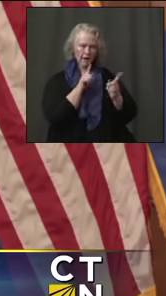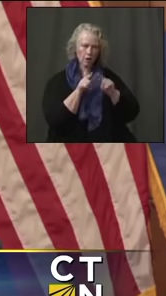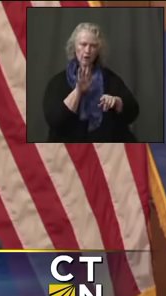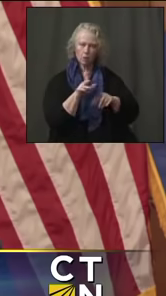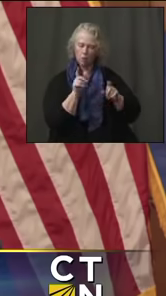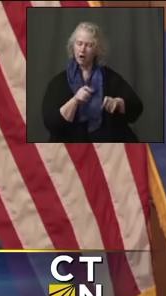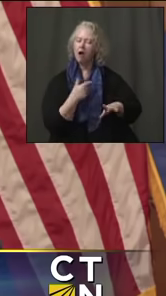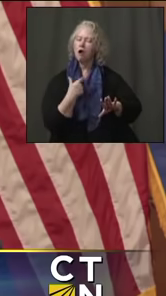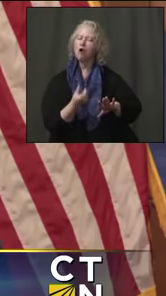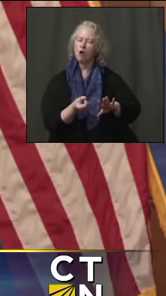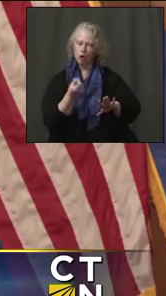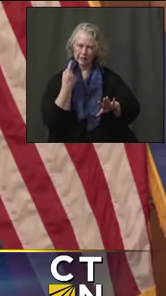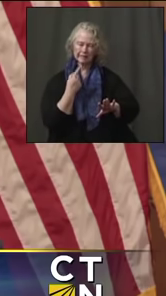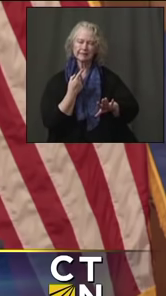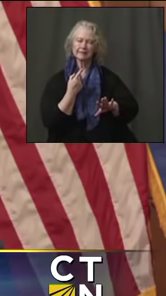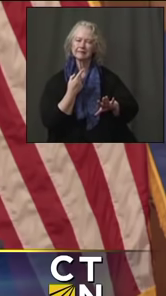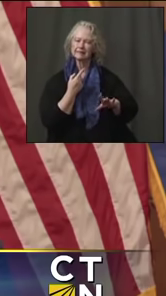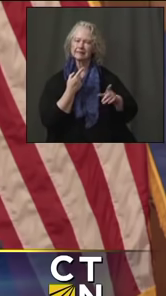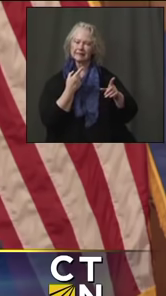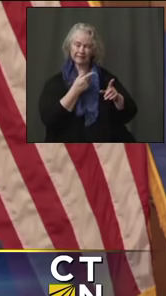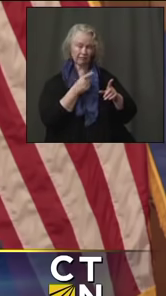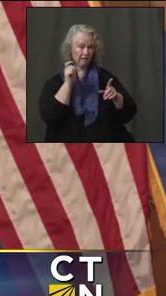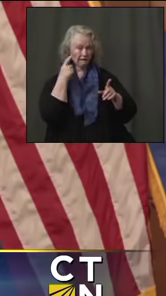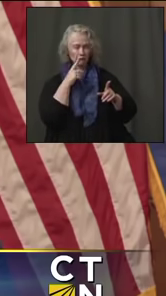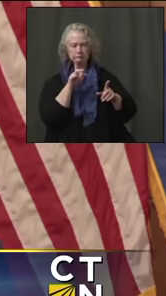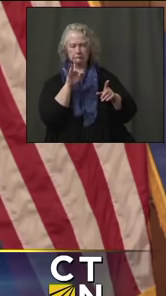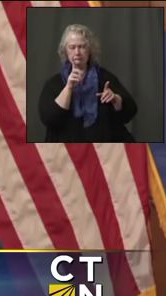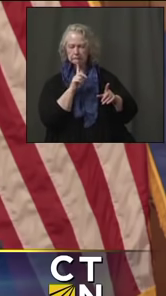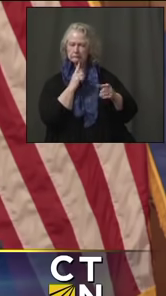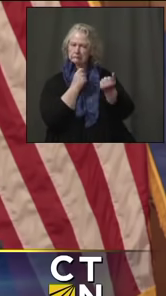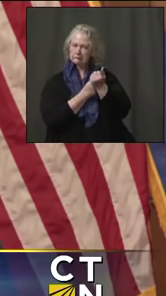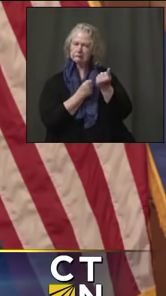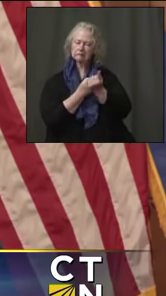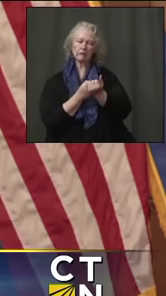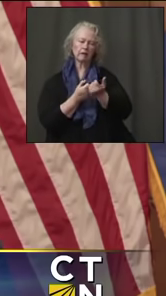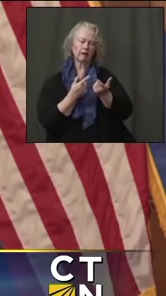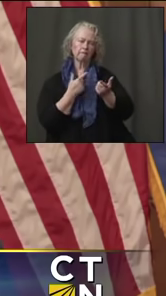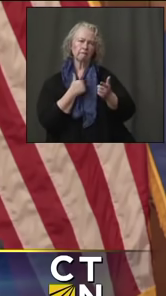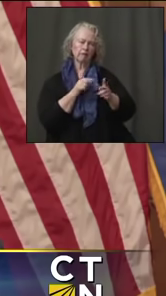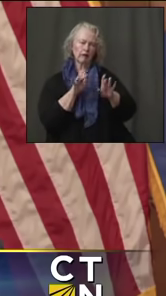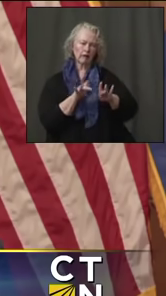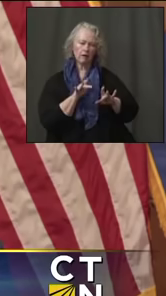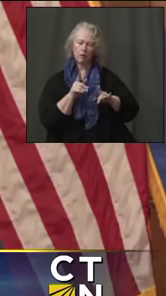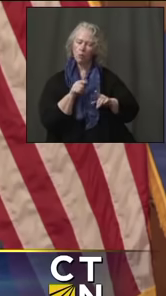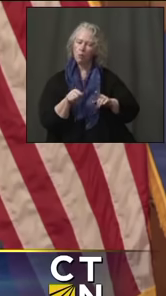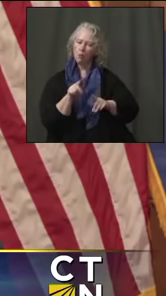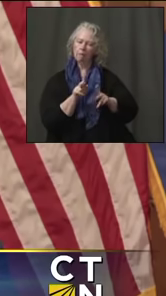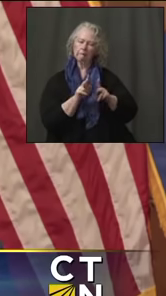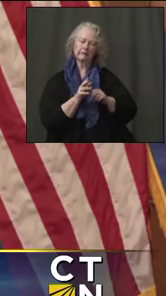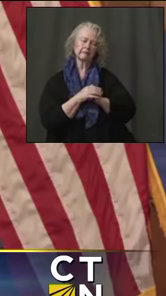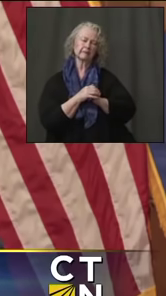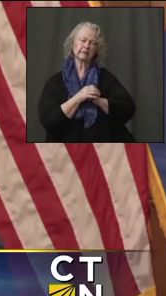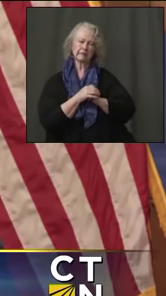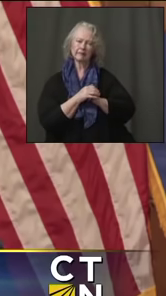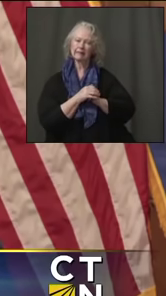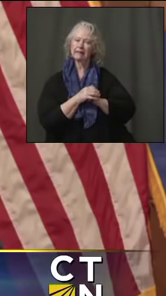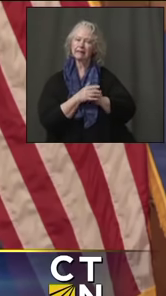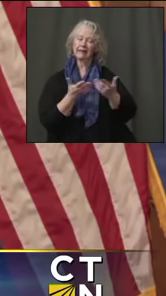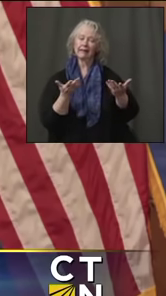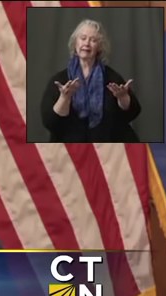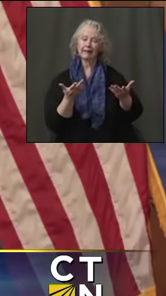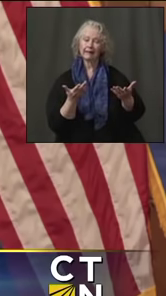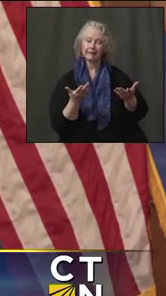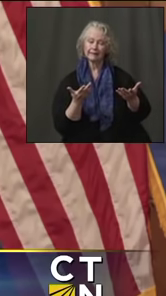completely understand. I think the governor has spoke vigorously about this in terms of how sympathetic he is to those who weren't